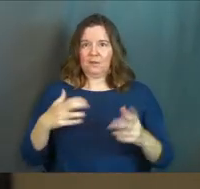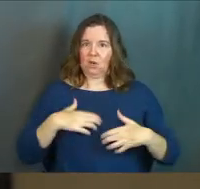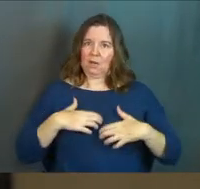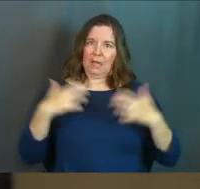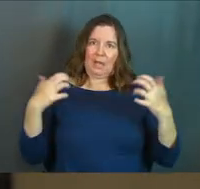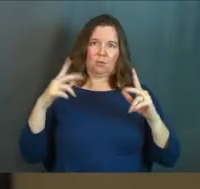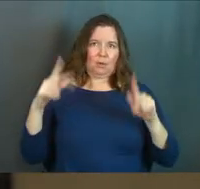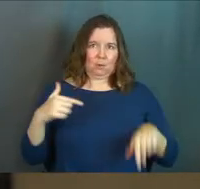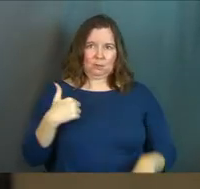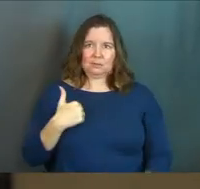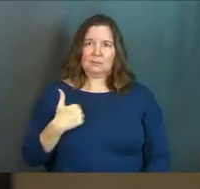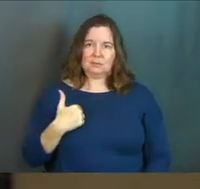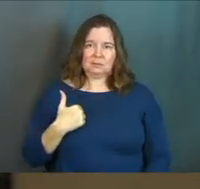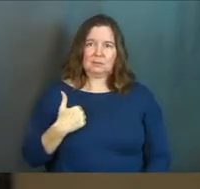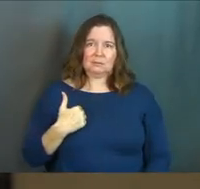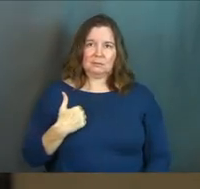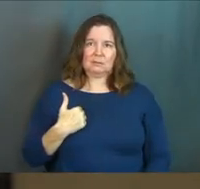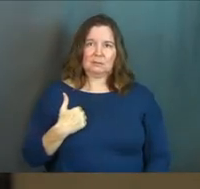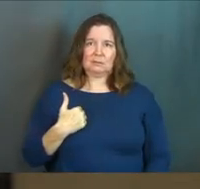angry person.